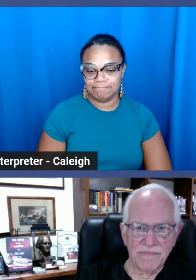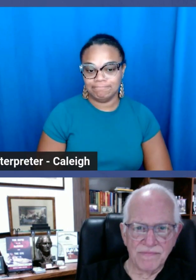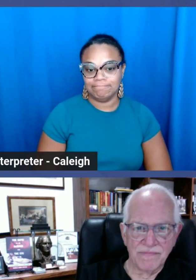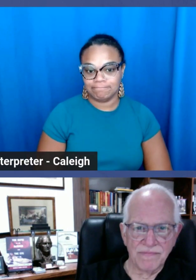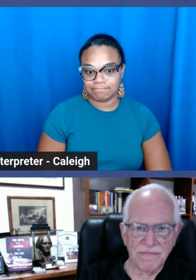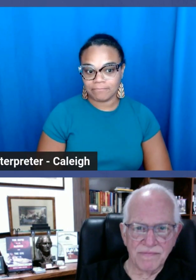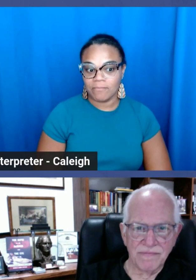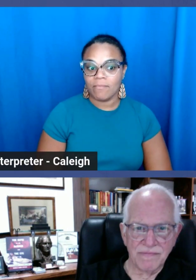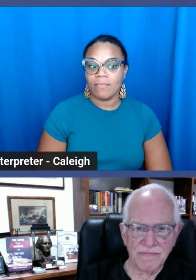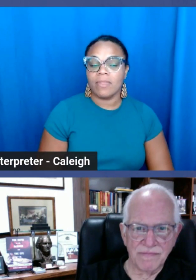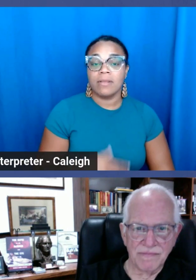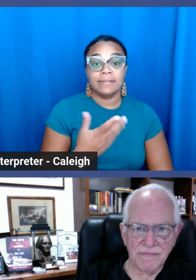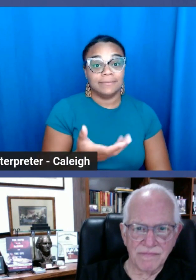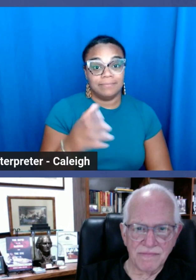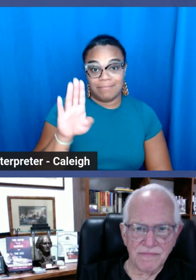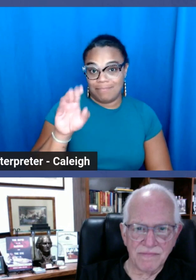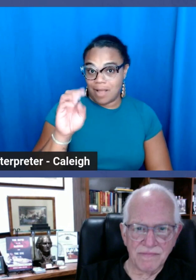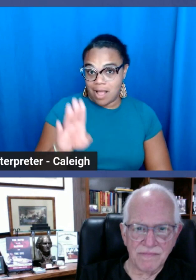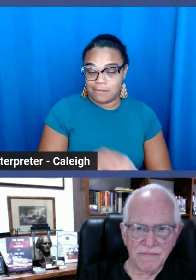Bob,